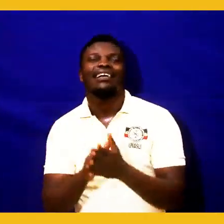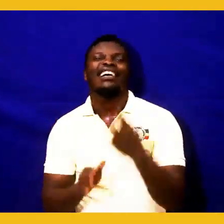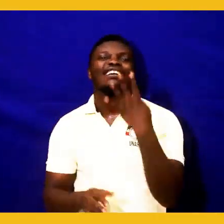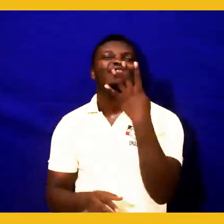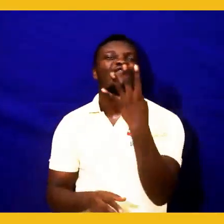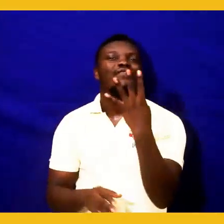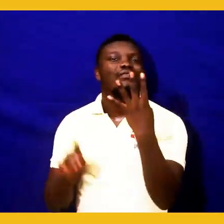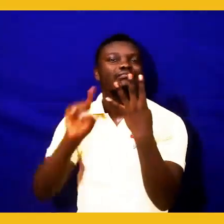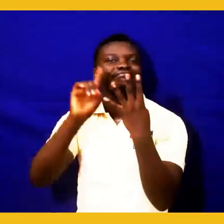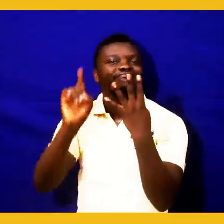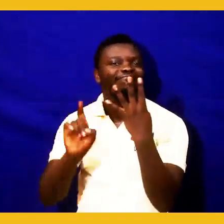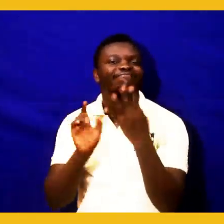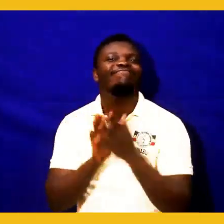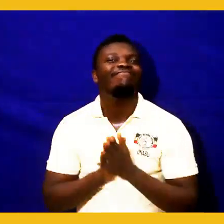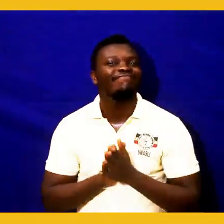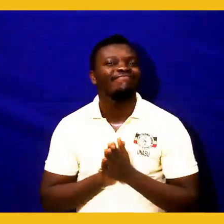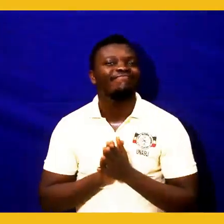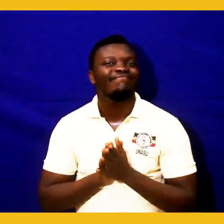Number 4.